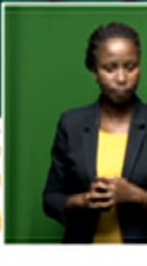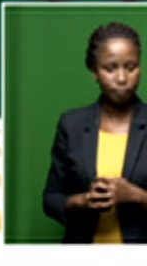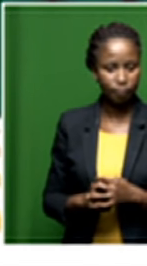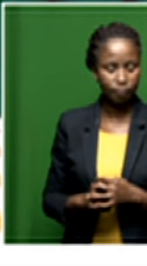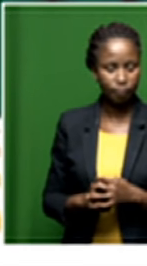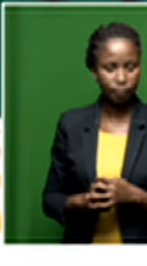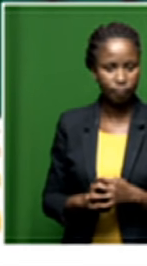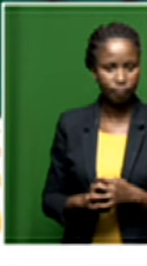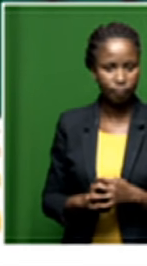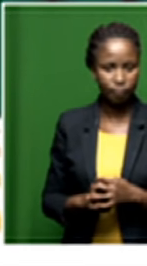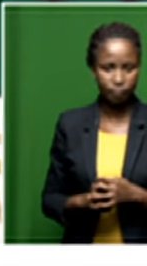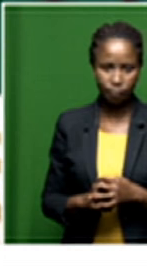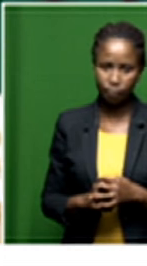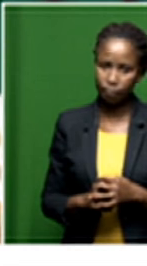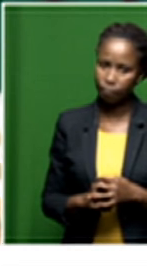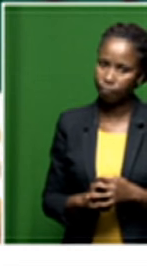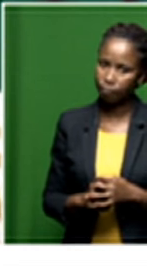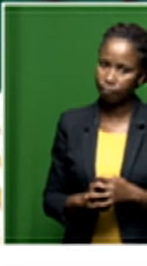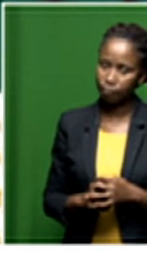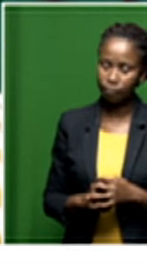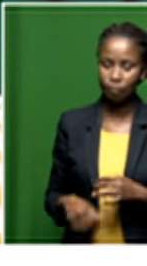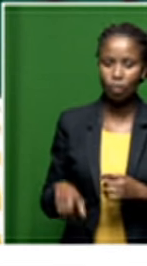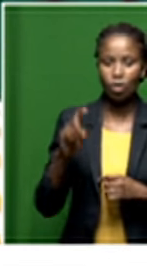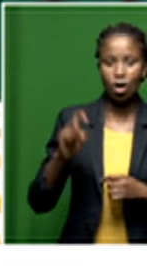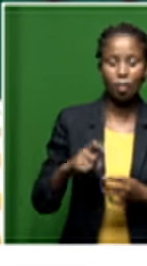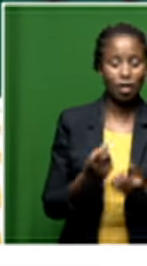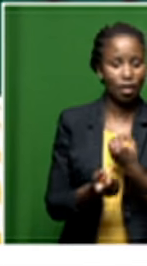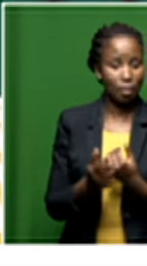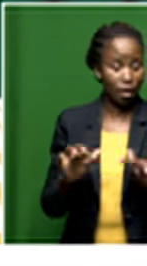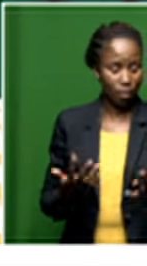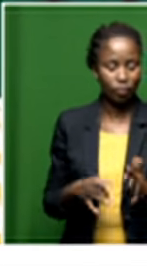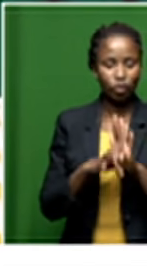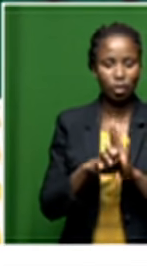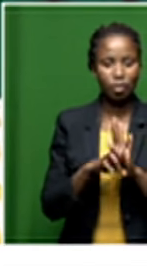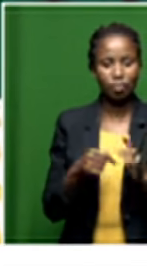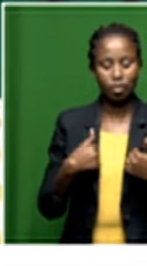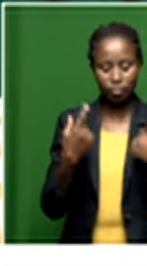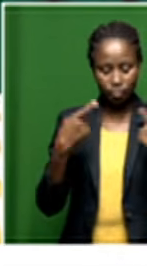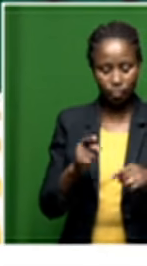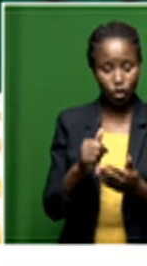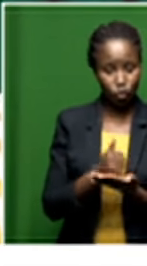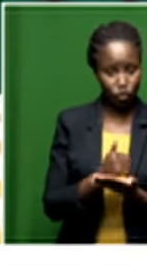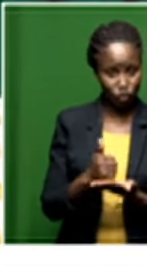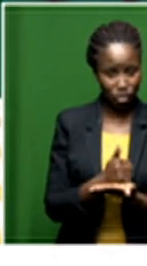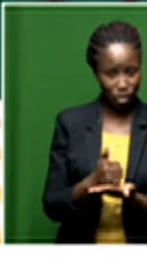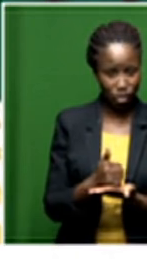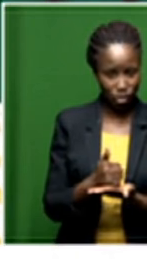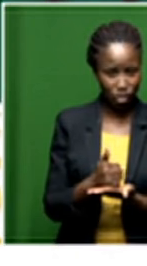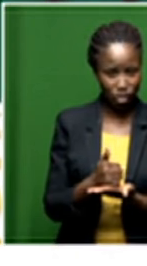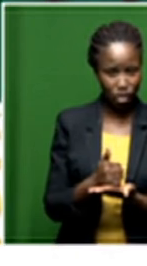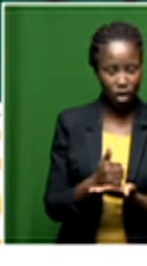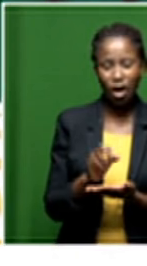but it should be done for instance, where I was going for registration, there were places where